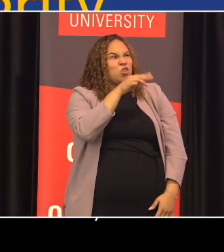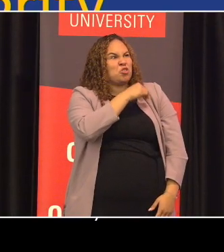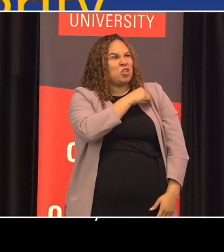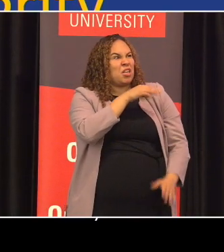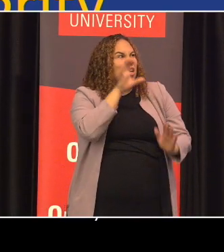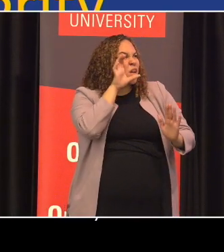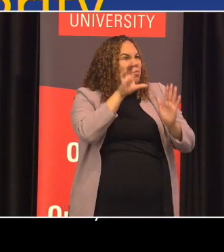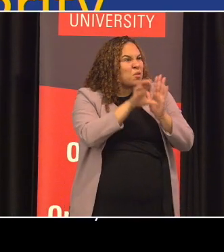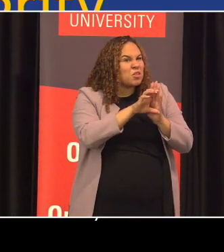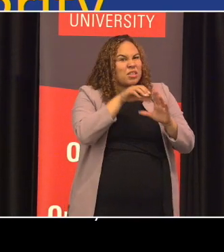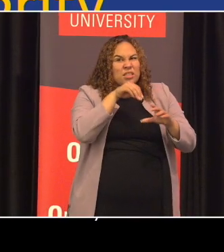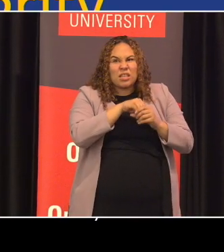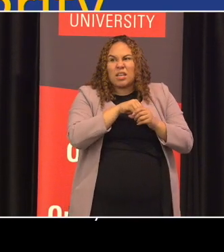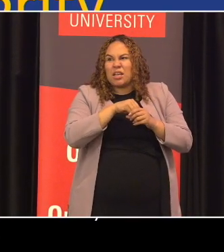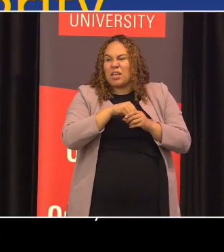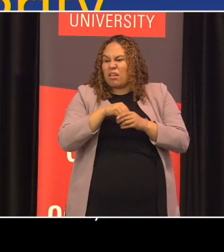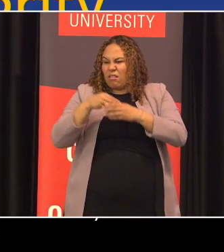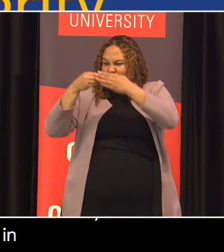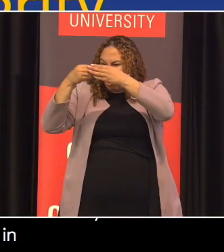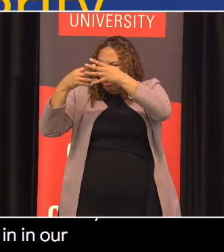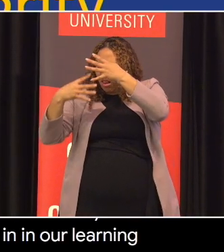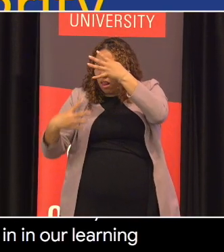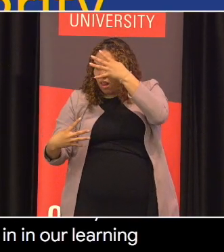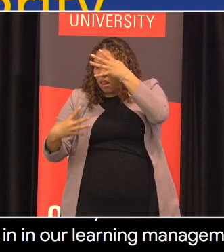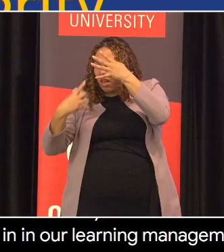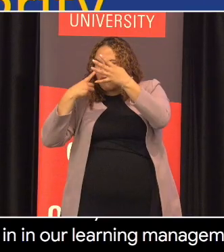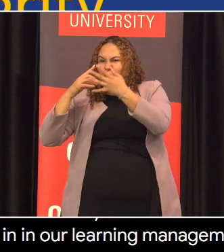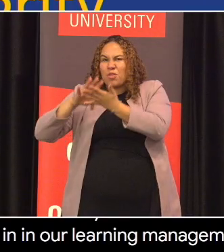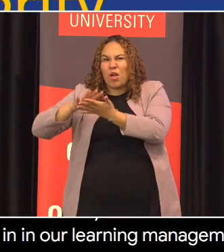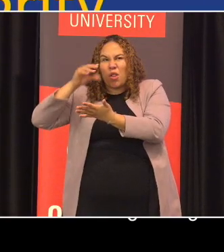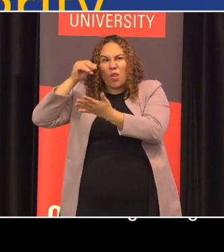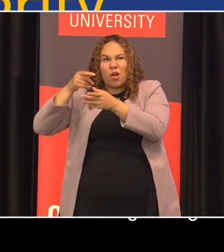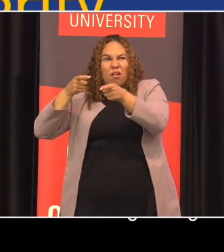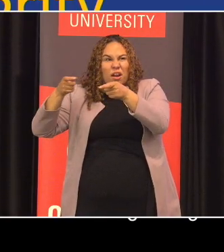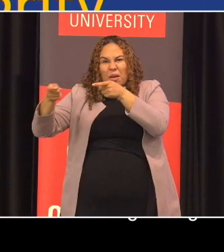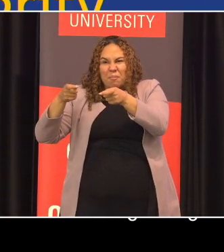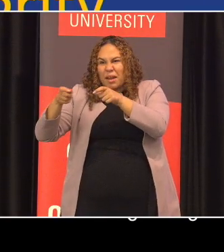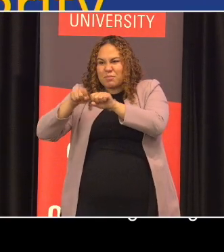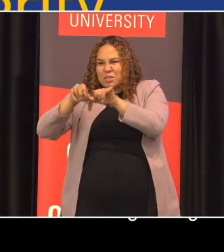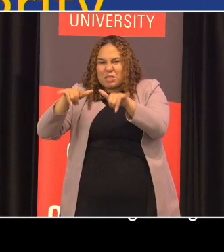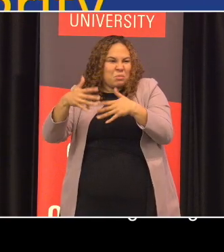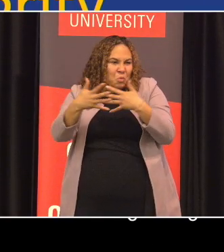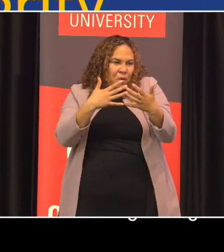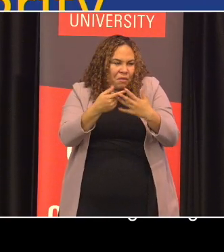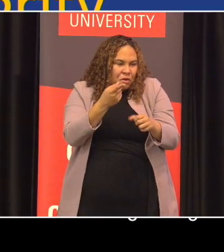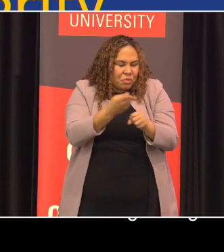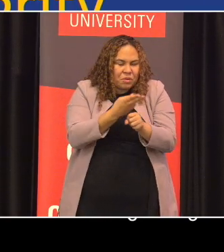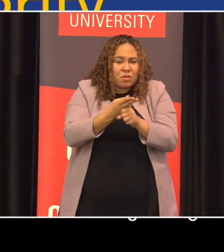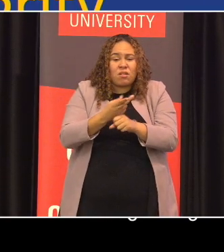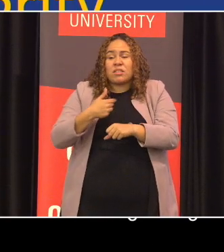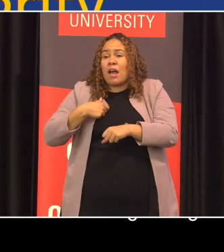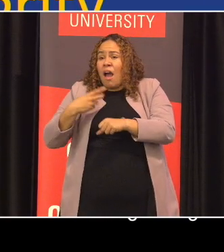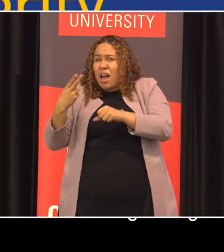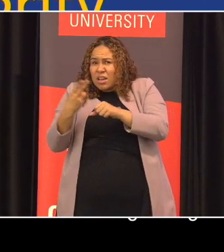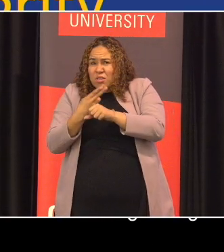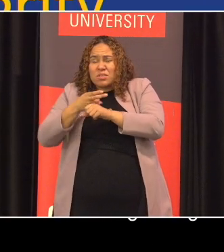of questions that I have in our learning management system, whatever it is that you use, and I use them to create,